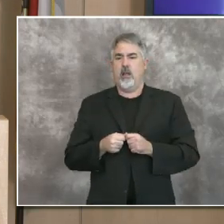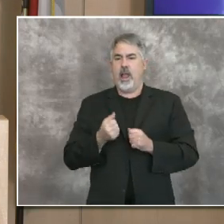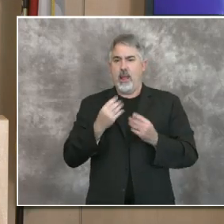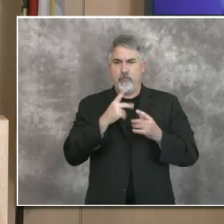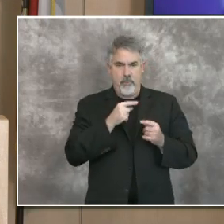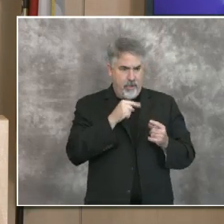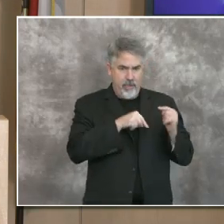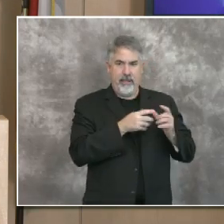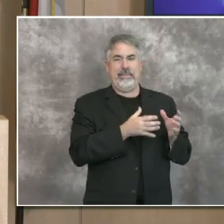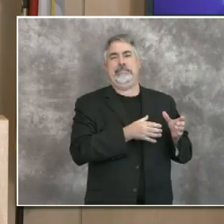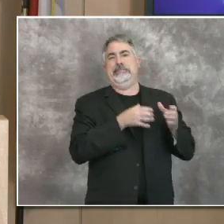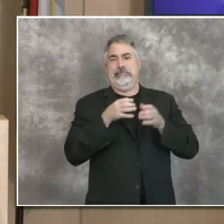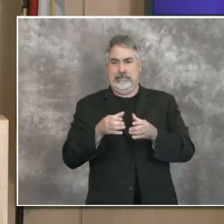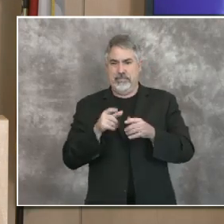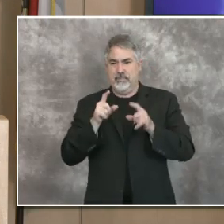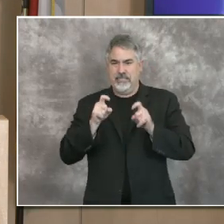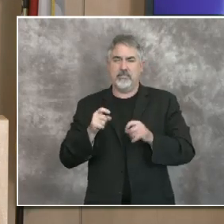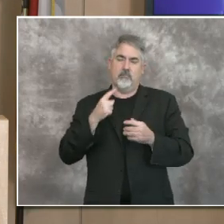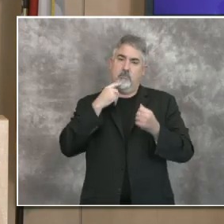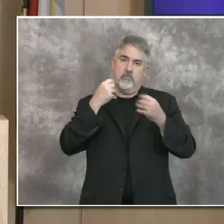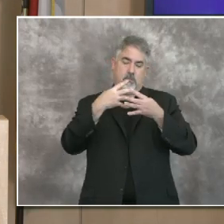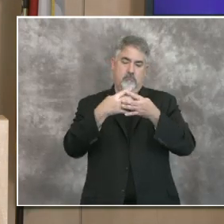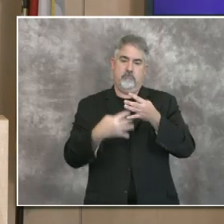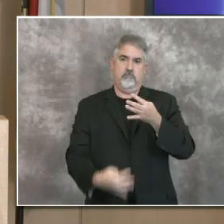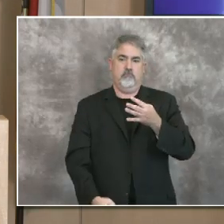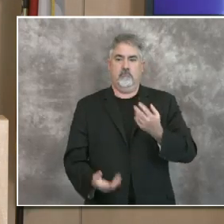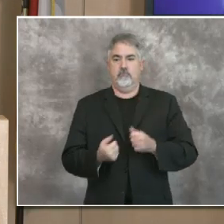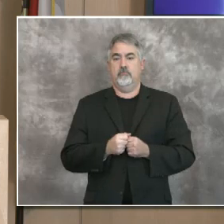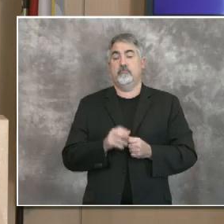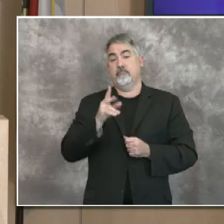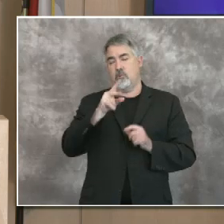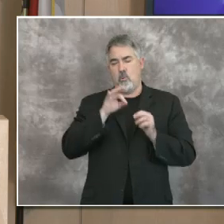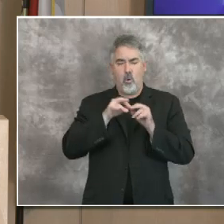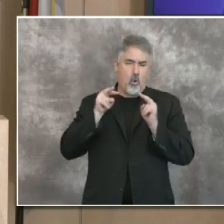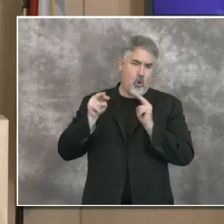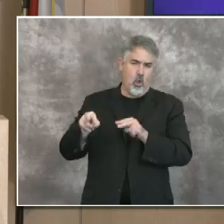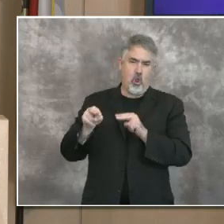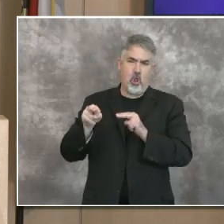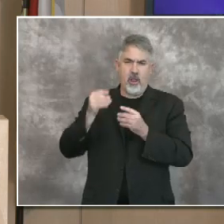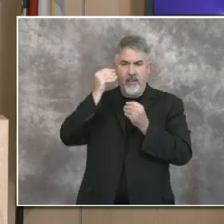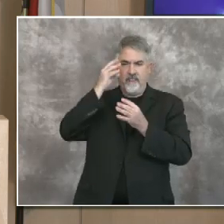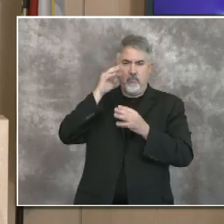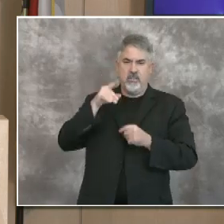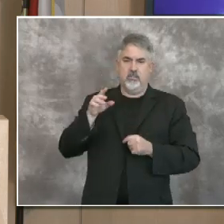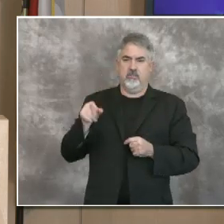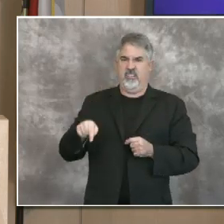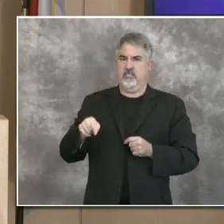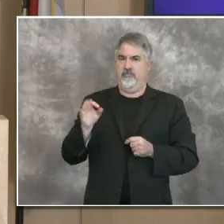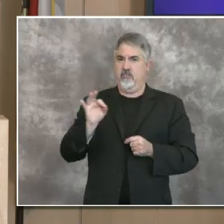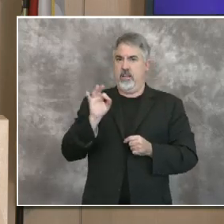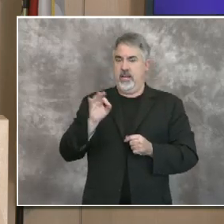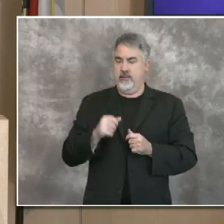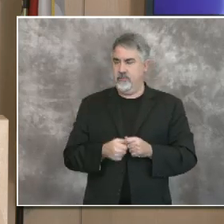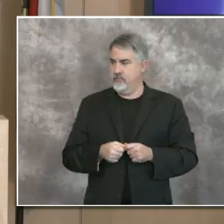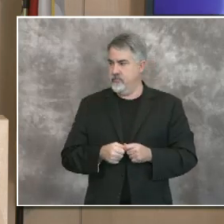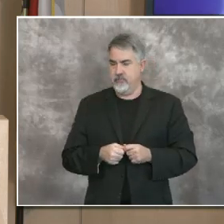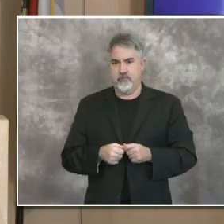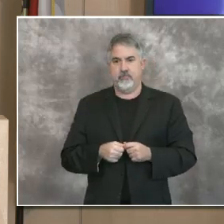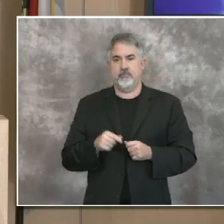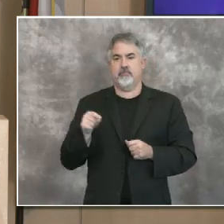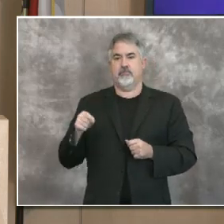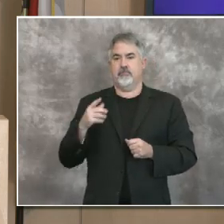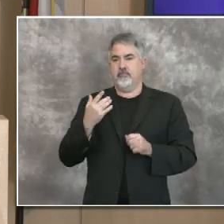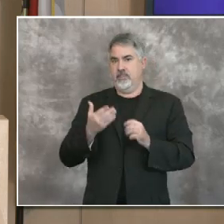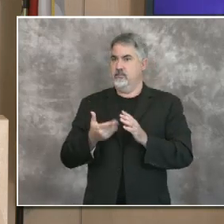various components that go into the treatment? And so look for an update on that process on Friday, but the work continues and remains in